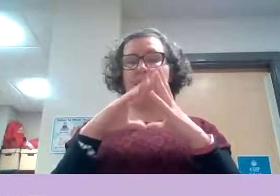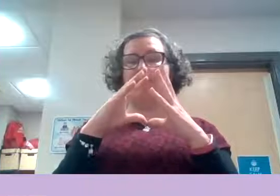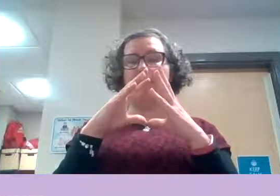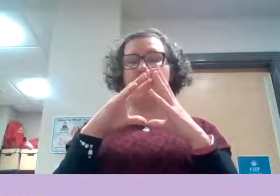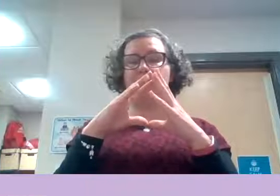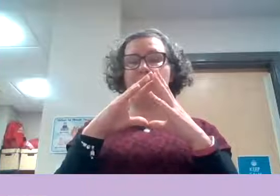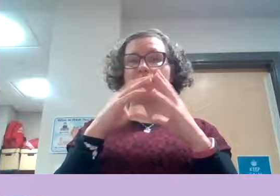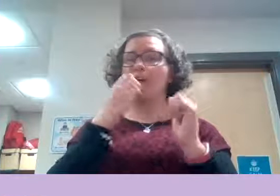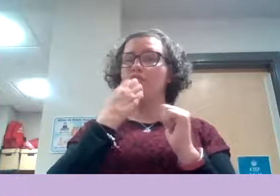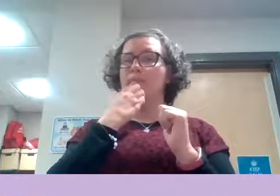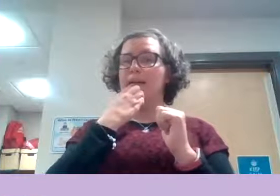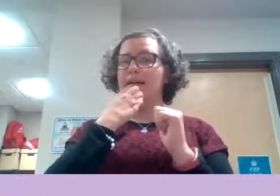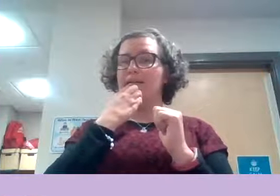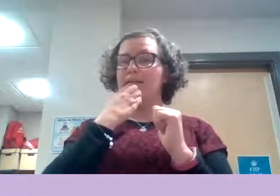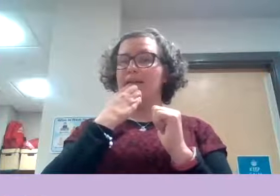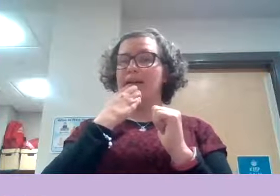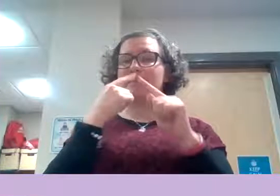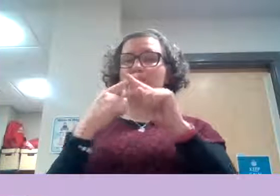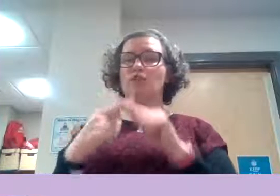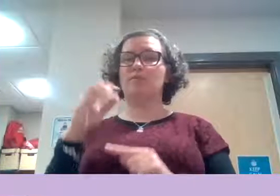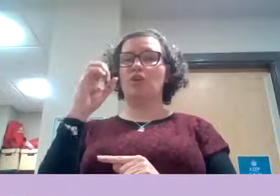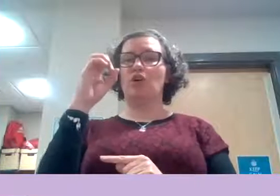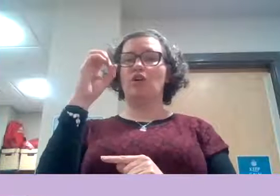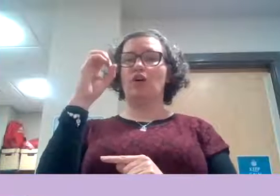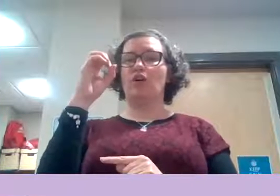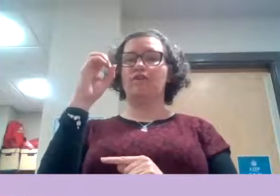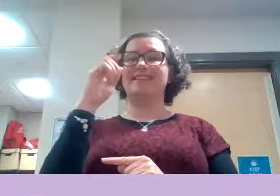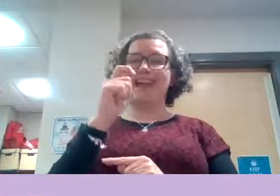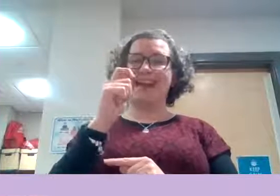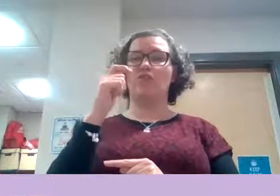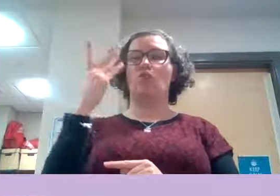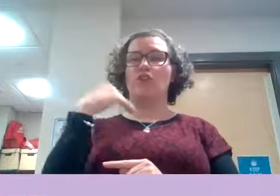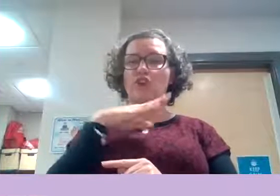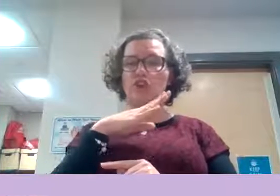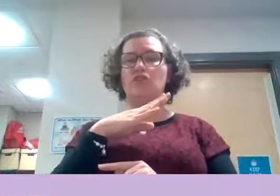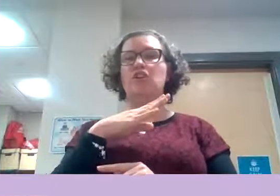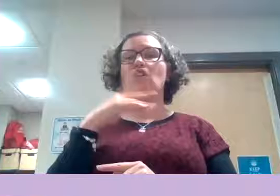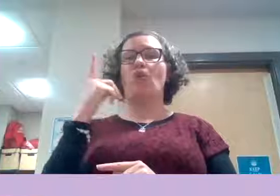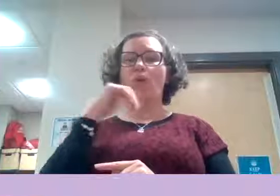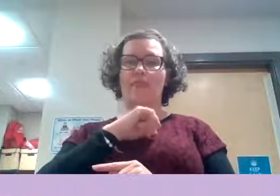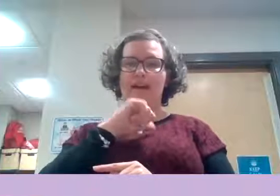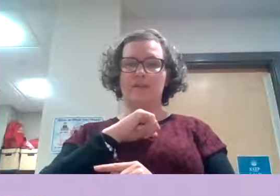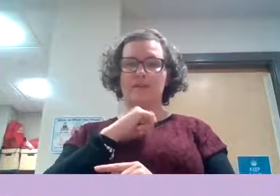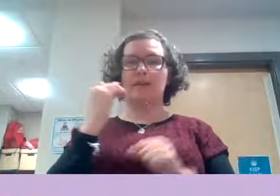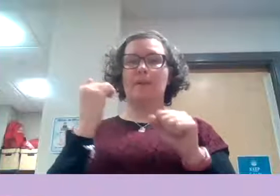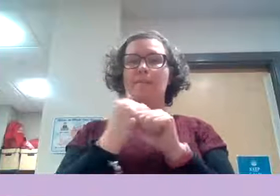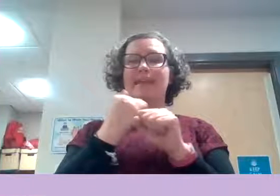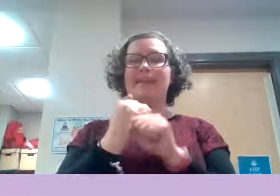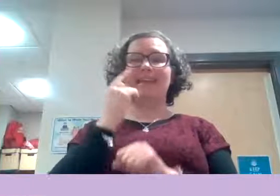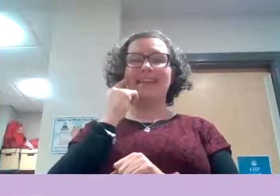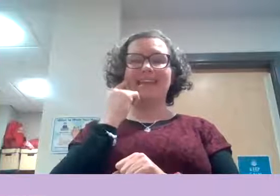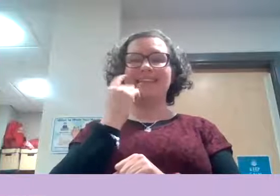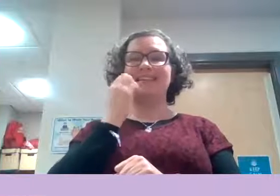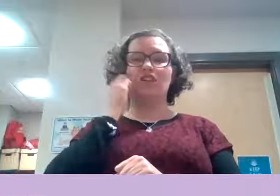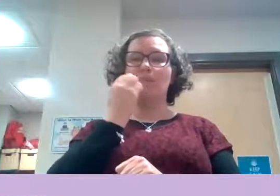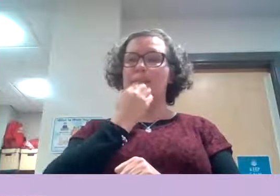a number that is a multiple of 10 or 100 or 1000, making